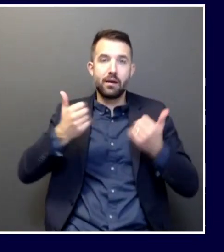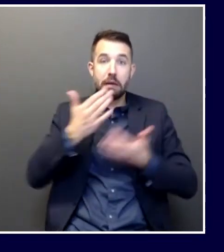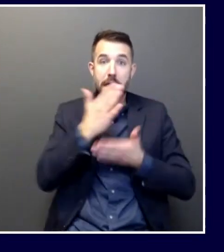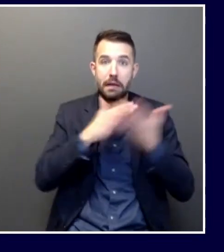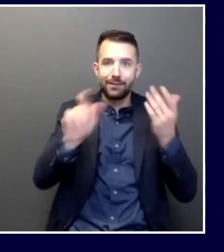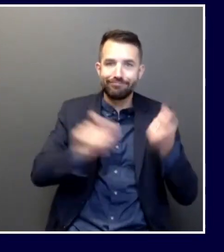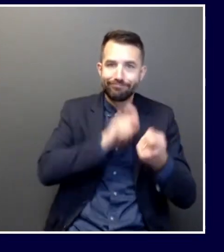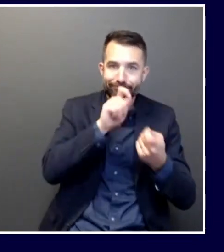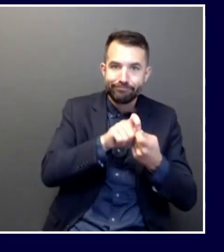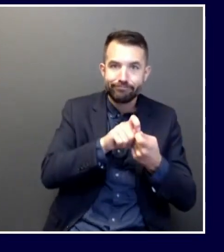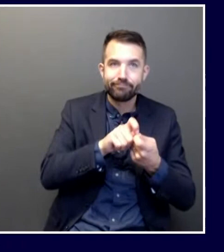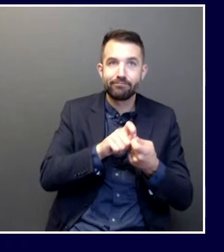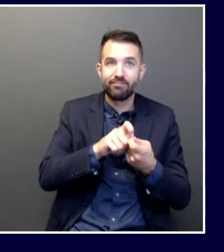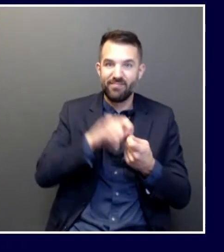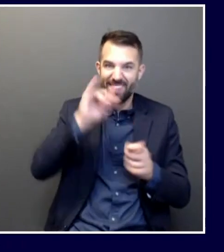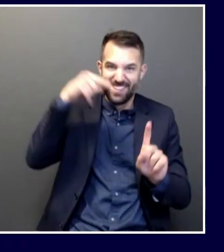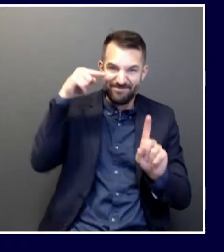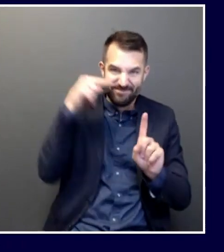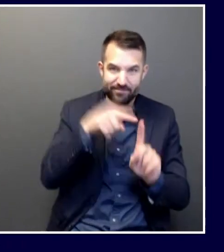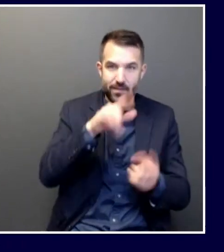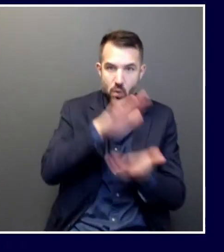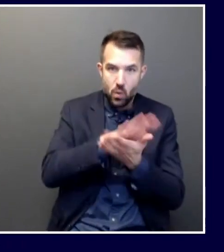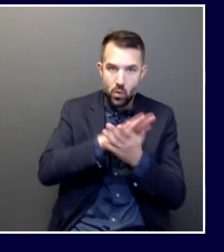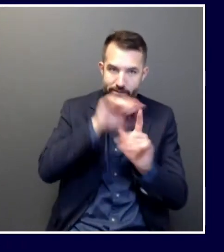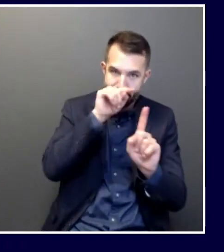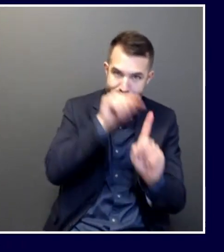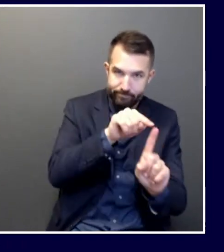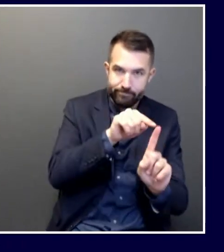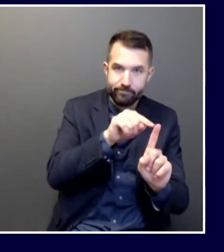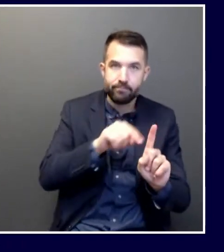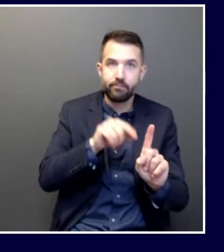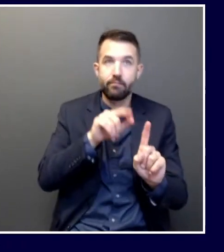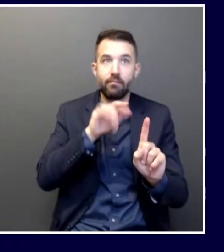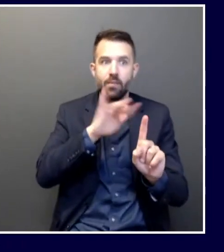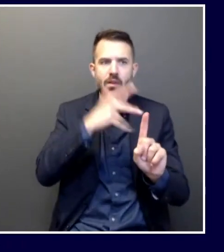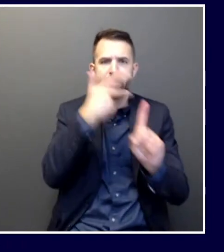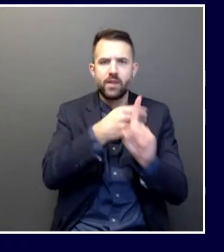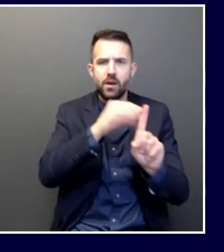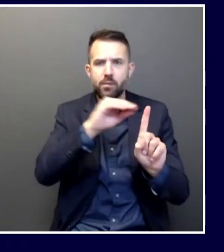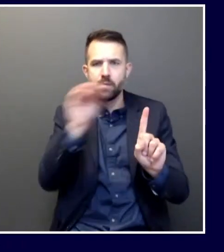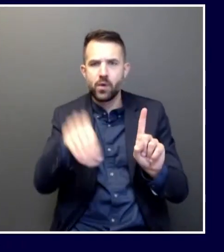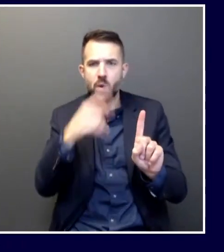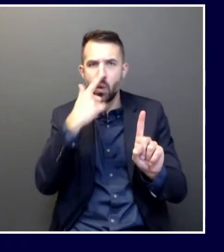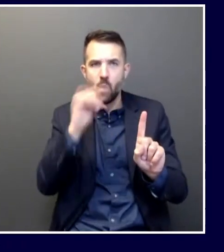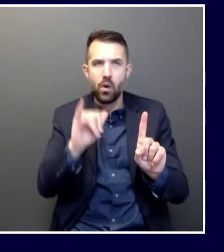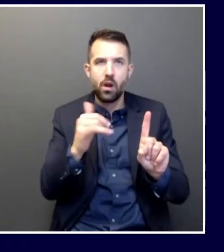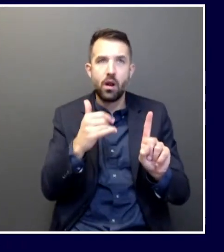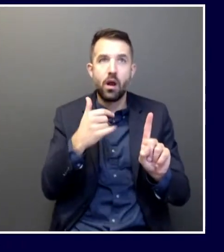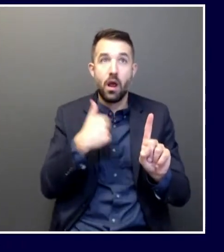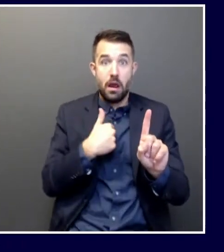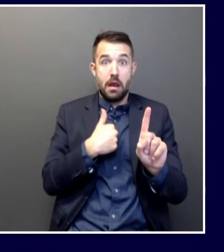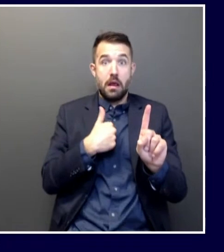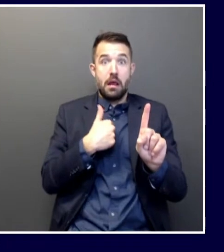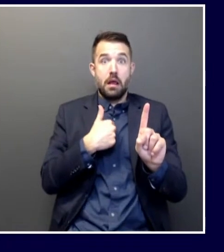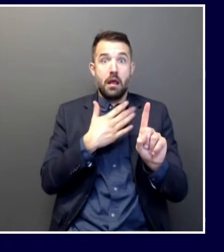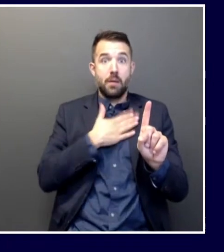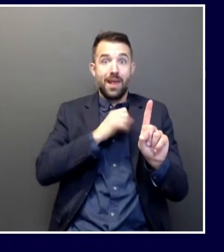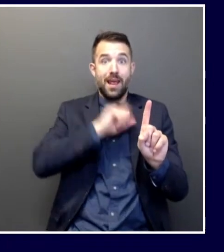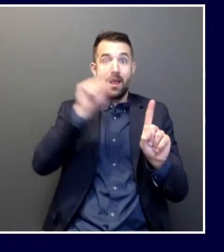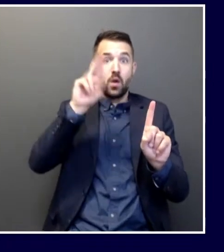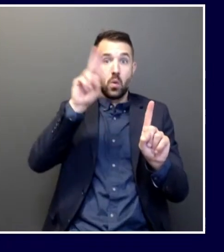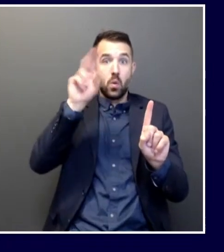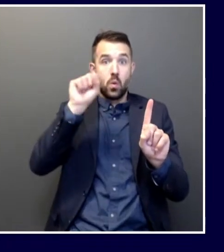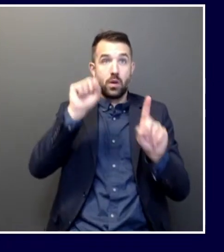within schools. I've actually asked the US CDC to come up with a metric or a system